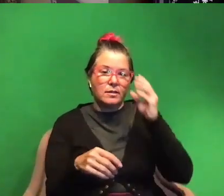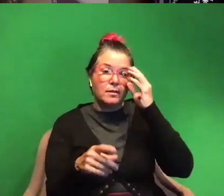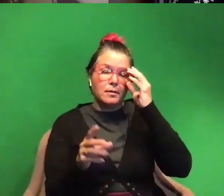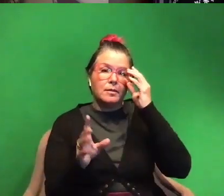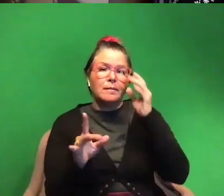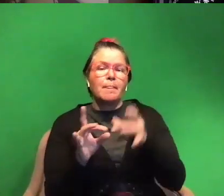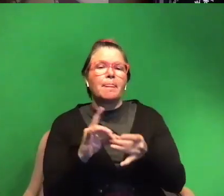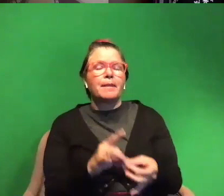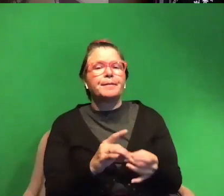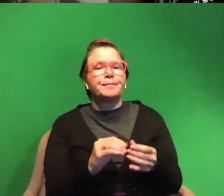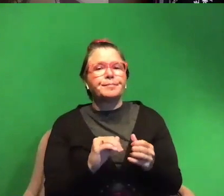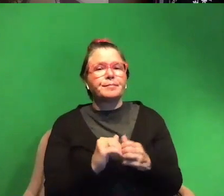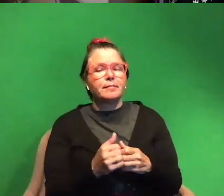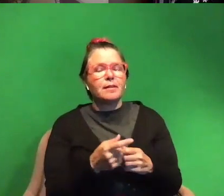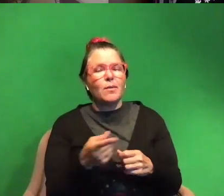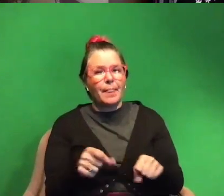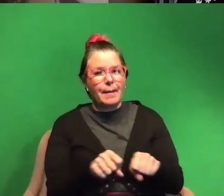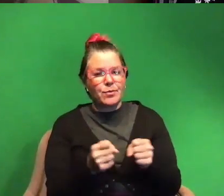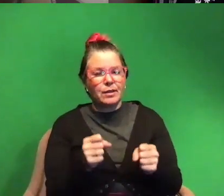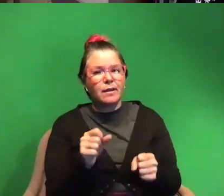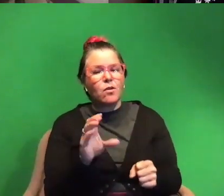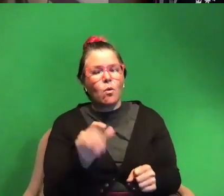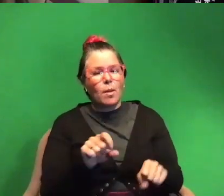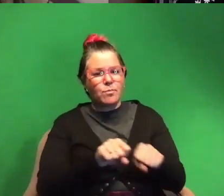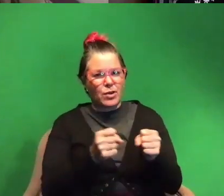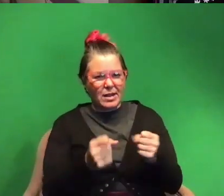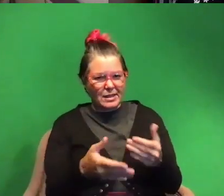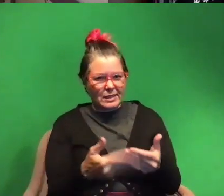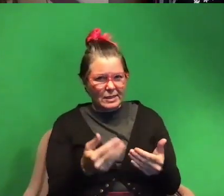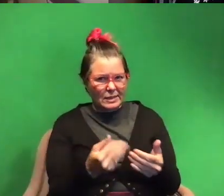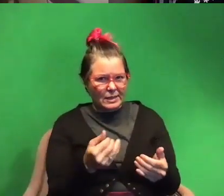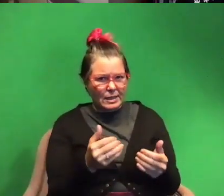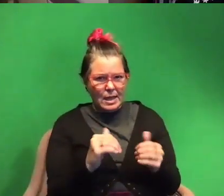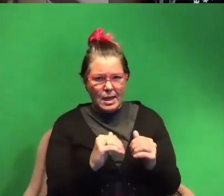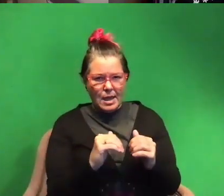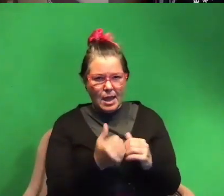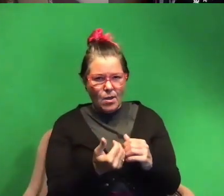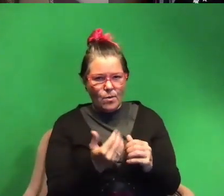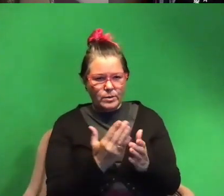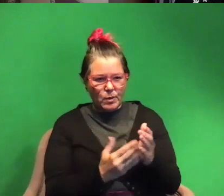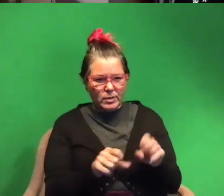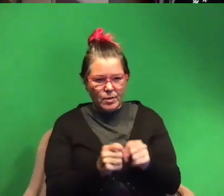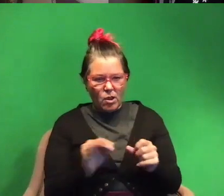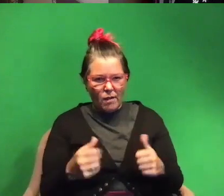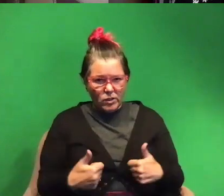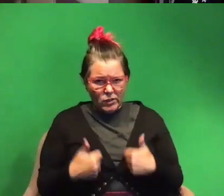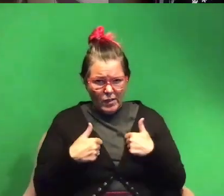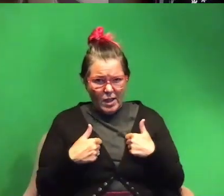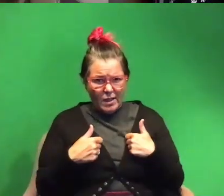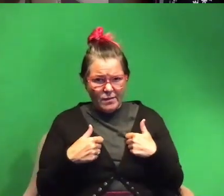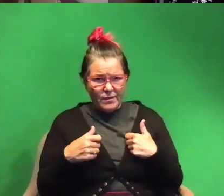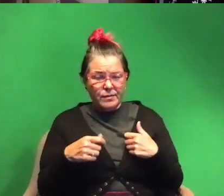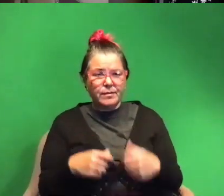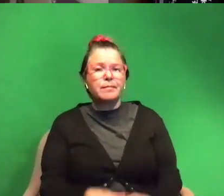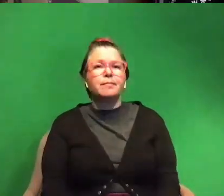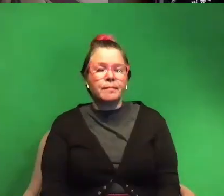like, how can those breaks, like, so if corals break really easily, how do those pieces that break off survive? Yeah,